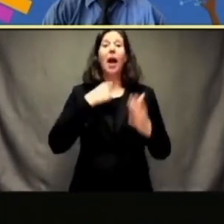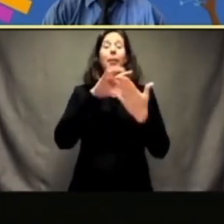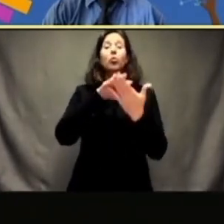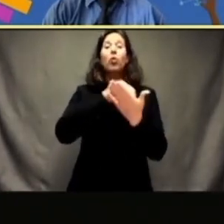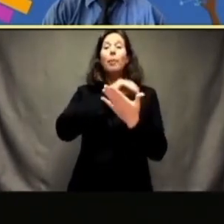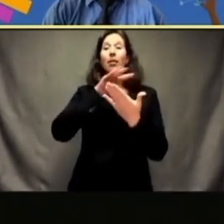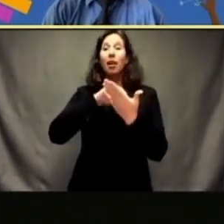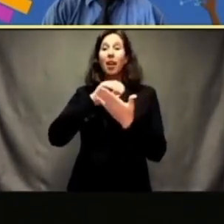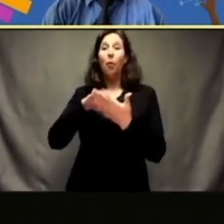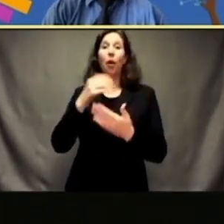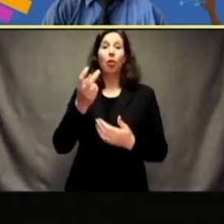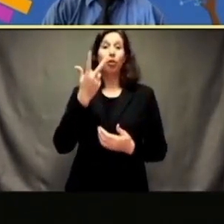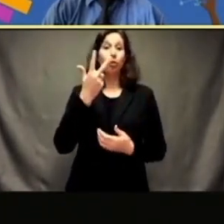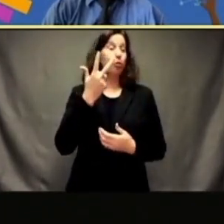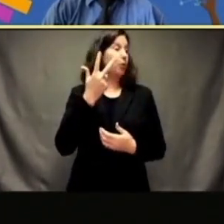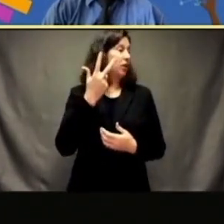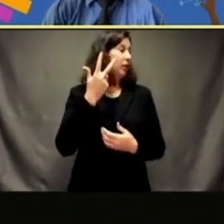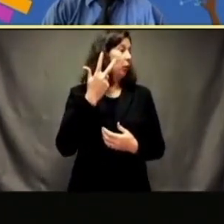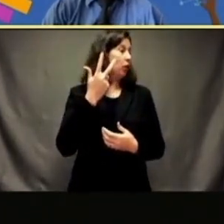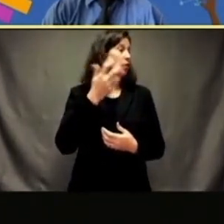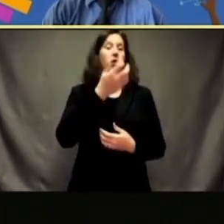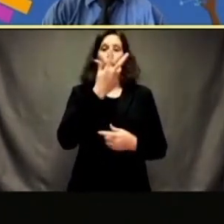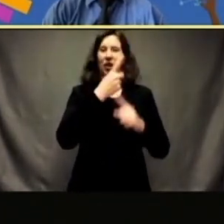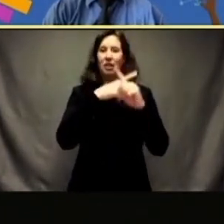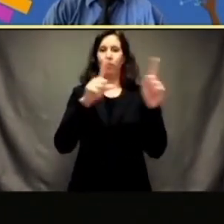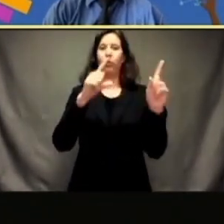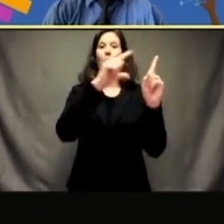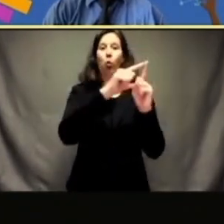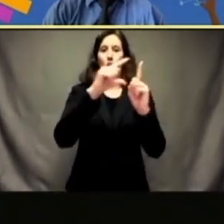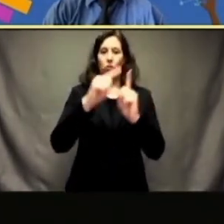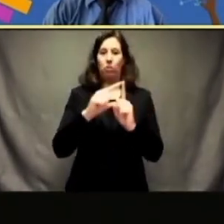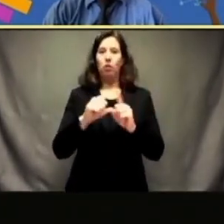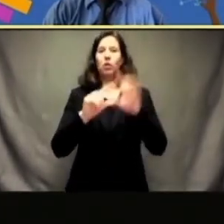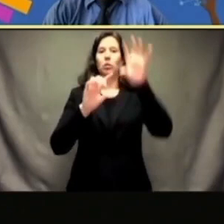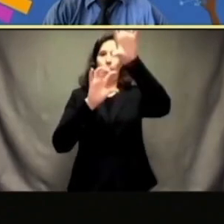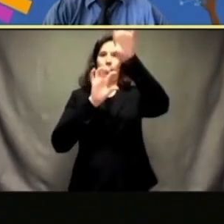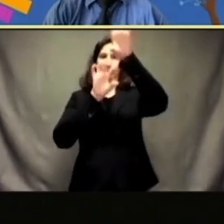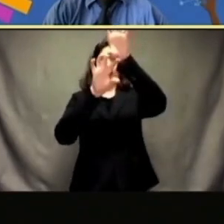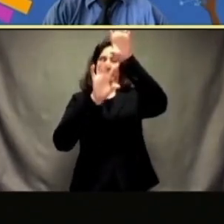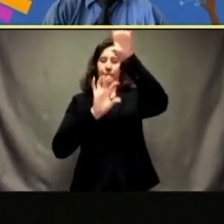words. So I'm going to just duplicate this. I'm going to put it right here at the bottom.